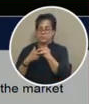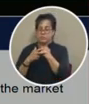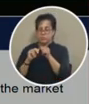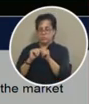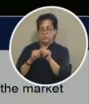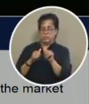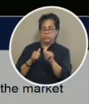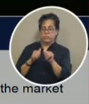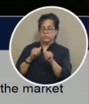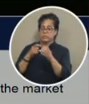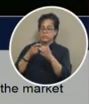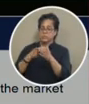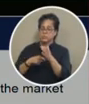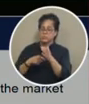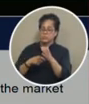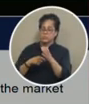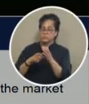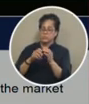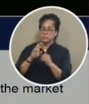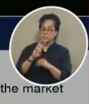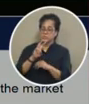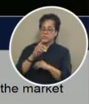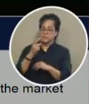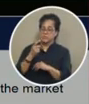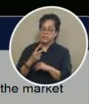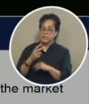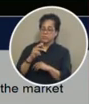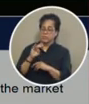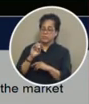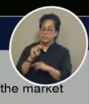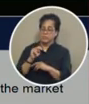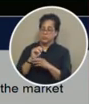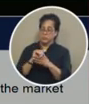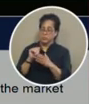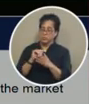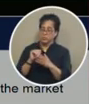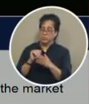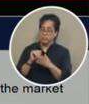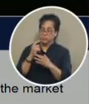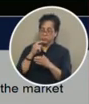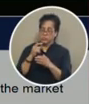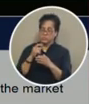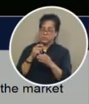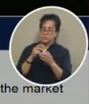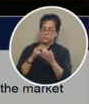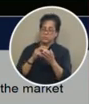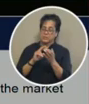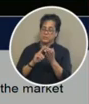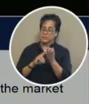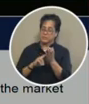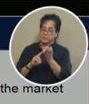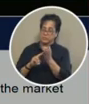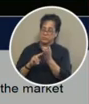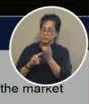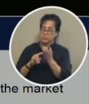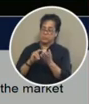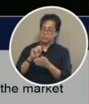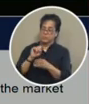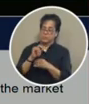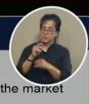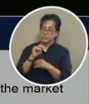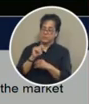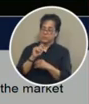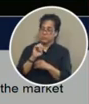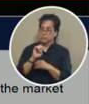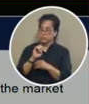avoid costs of $6.5 million with Lean Six Sigma projects. That's been something that, quite frankly,